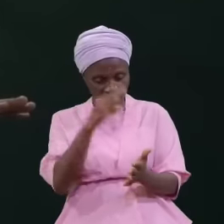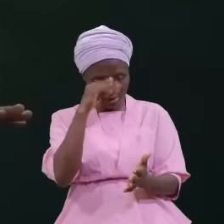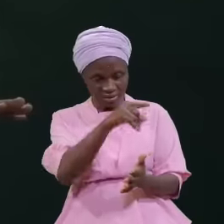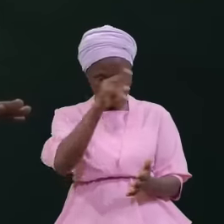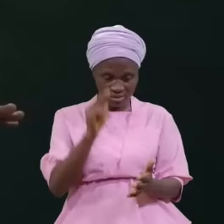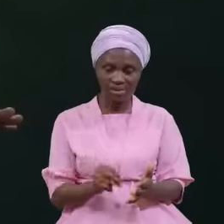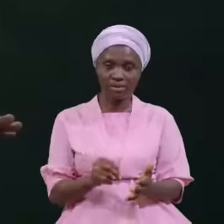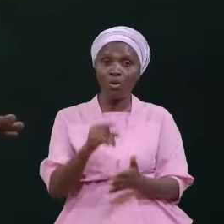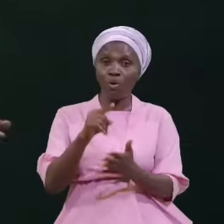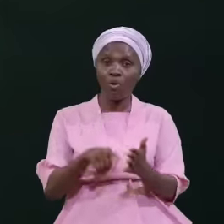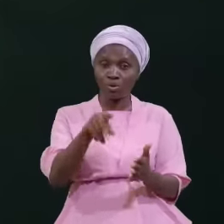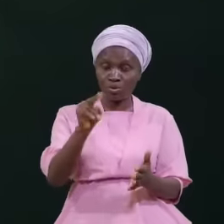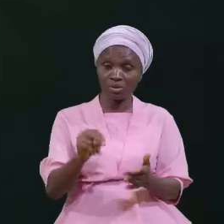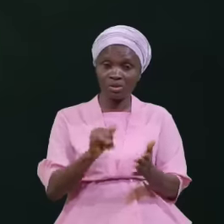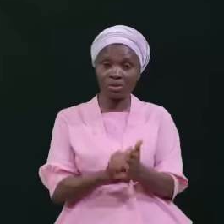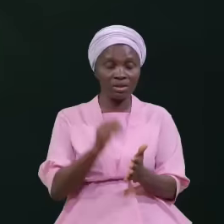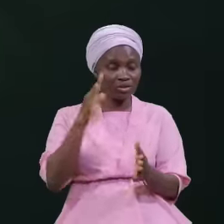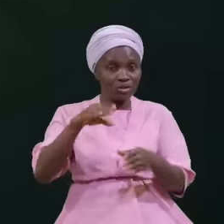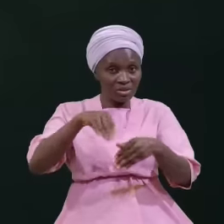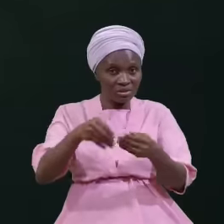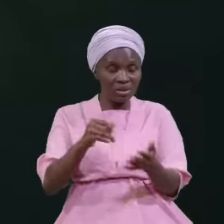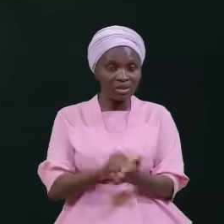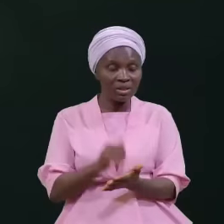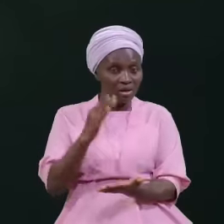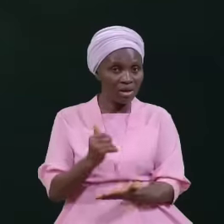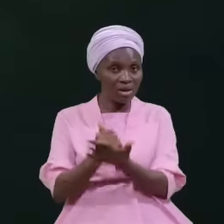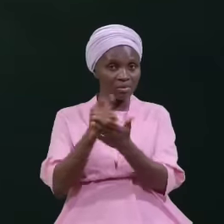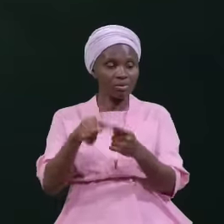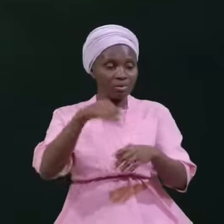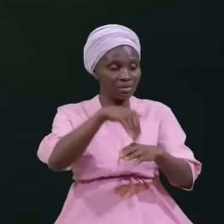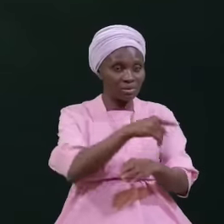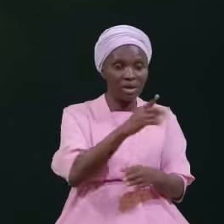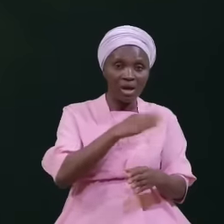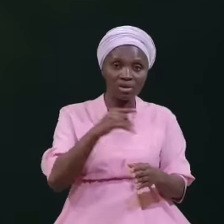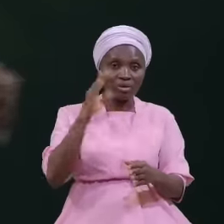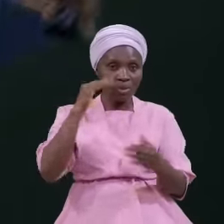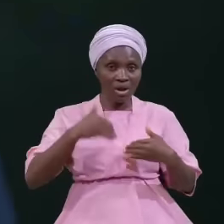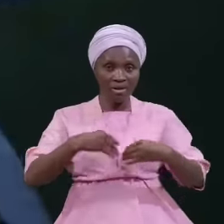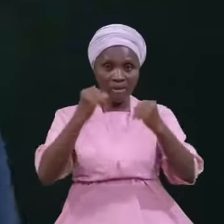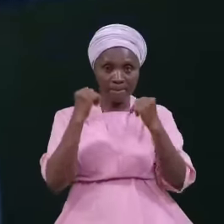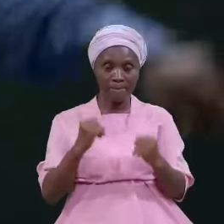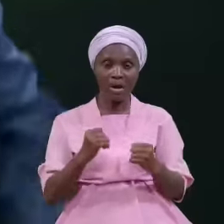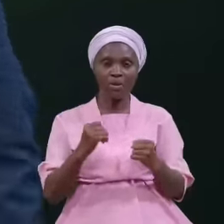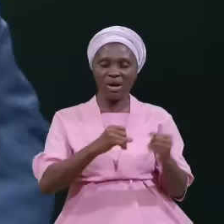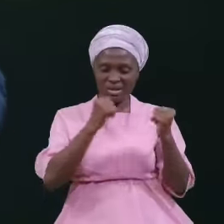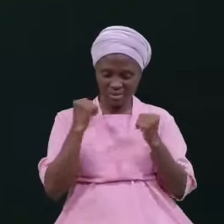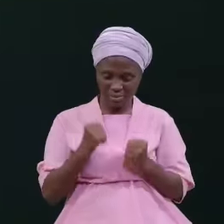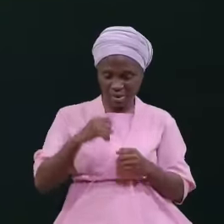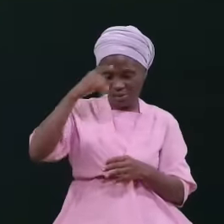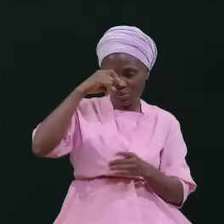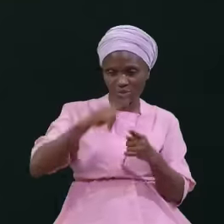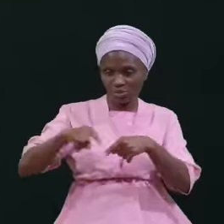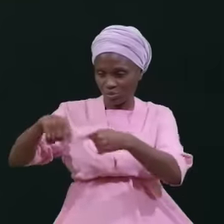will send you forth, and you will have the power, the might, and the wisdom to go and earn a